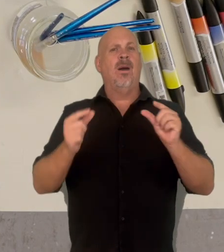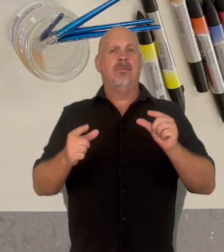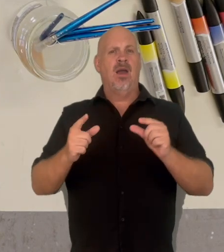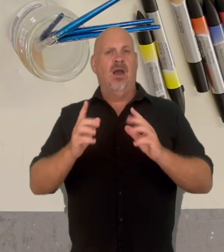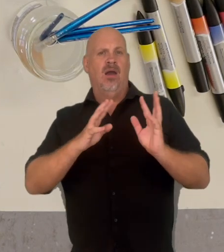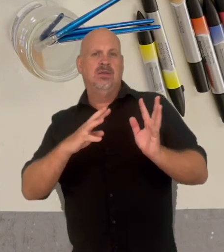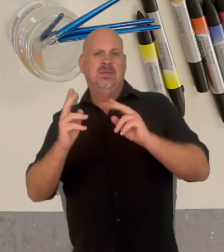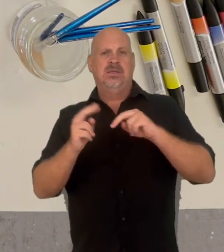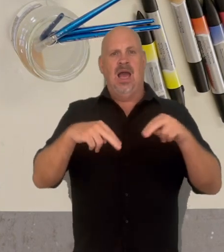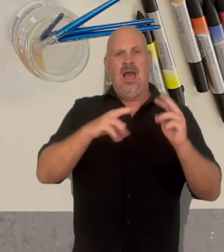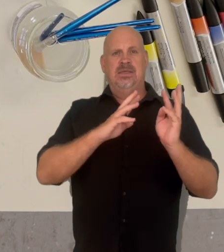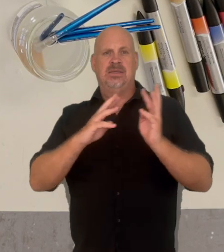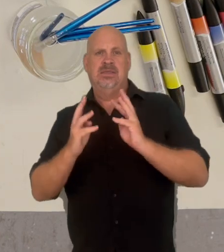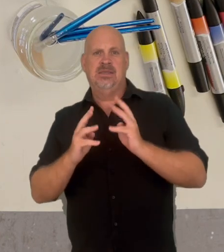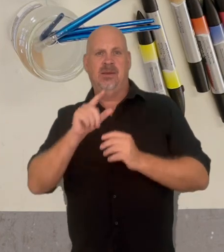the bird.